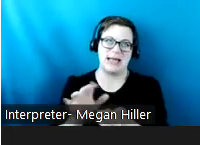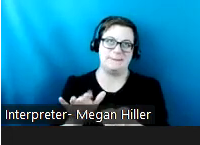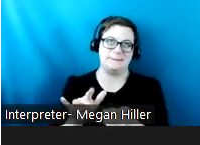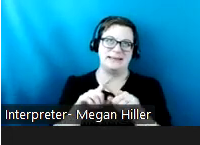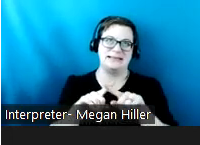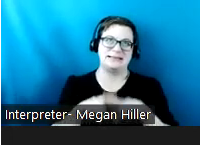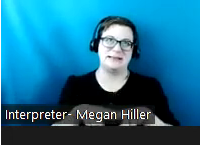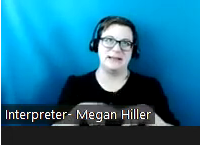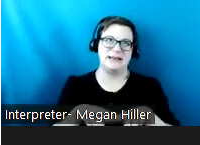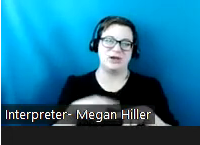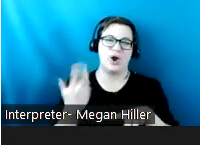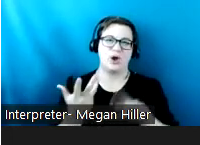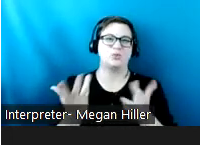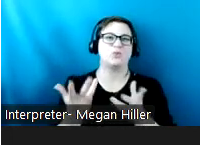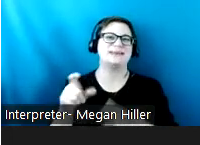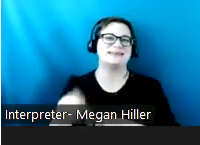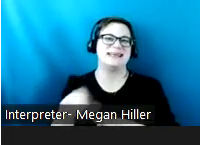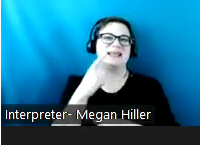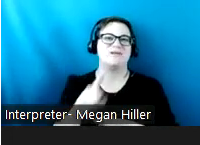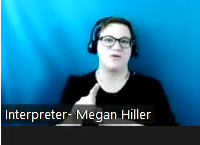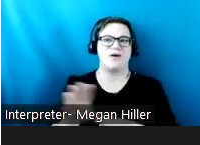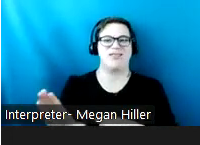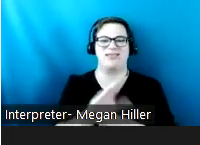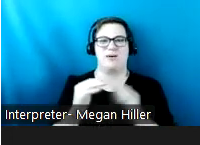depending on what is needed for a level of care.